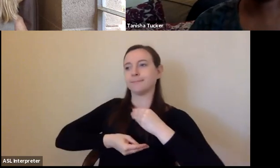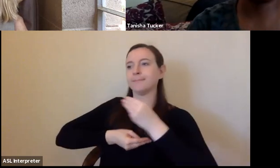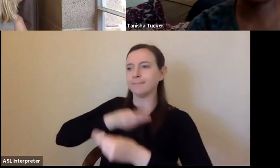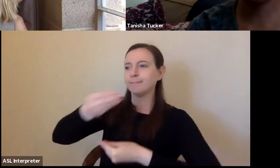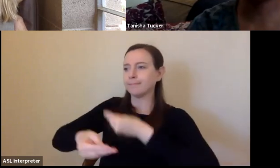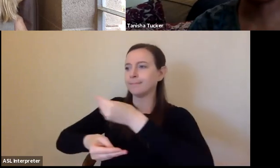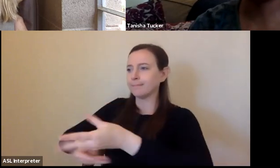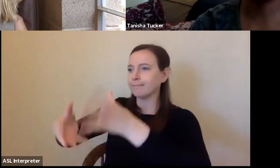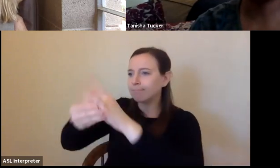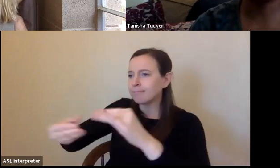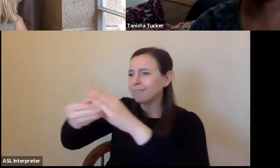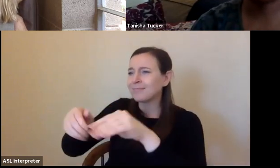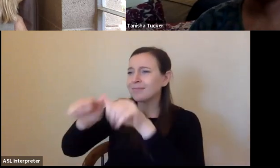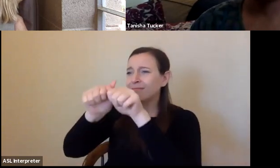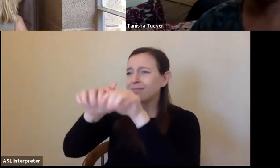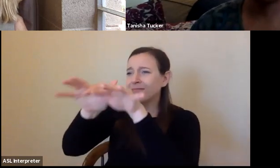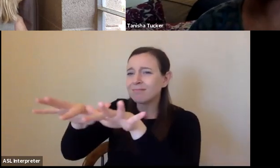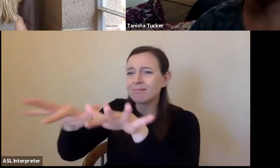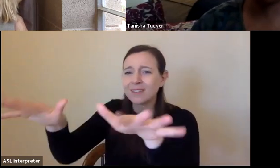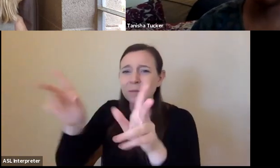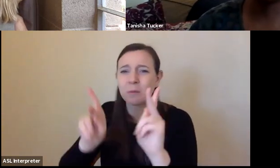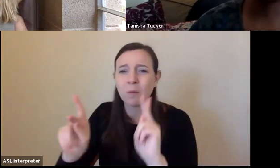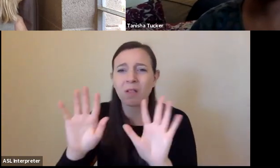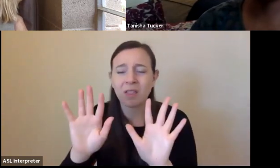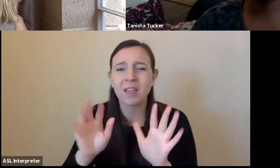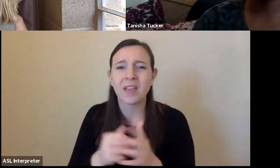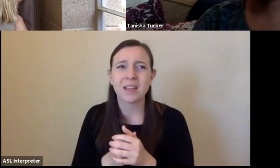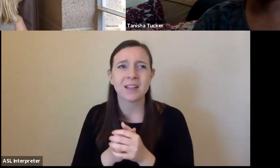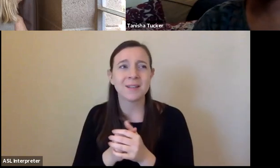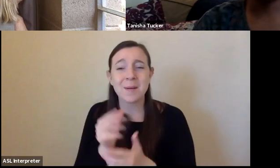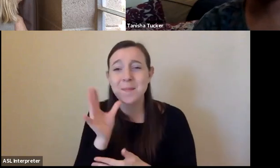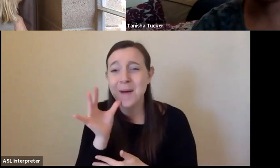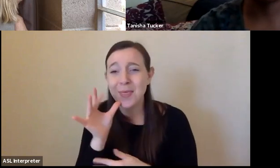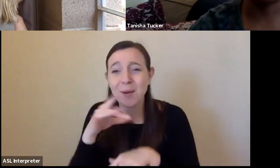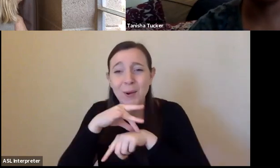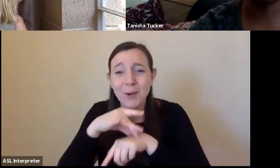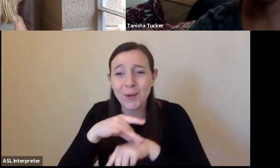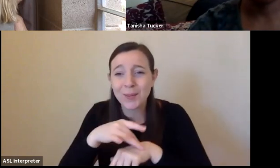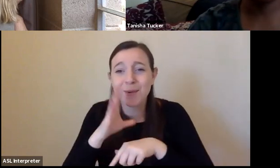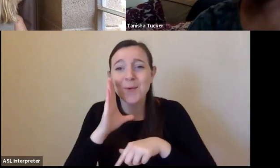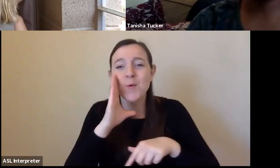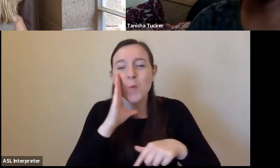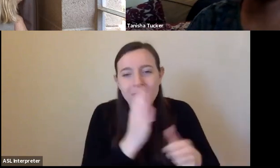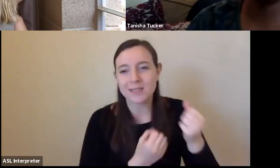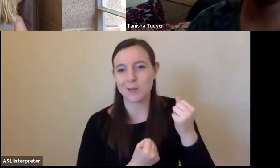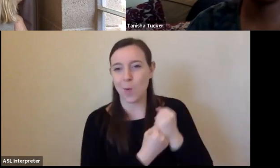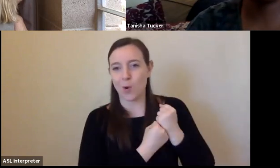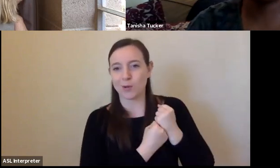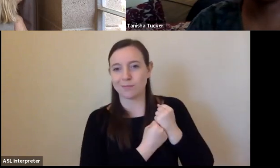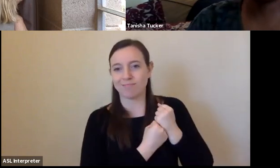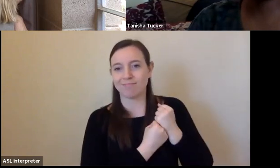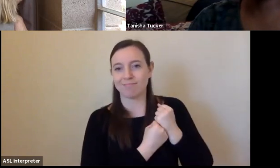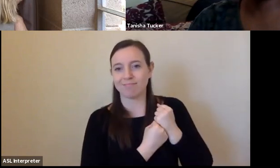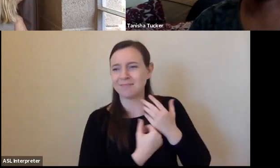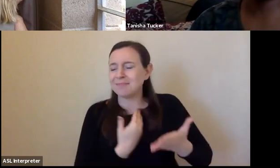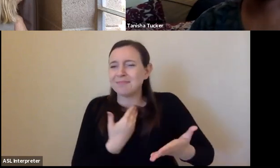my camp space. It's that, Mother Earth will take care of us, and if it's whatever it may